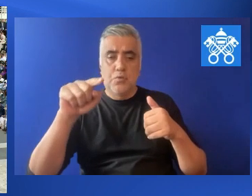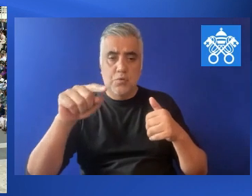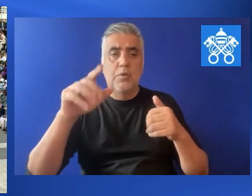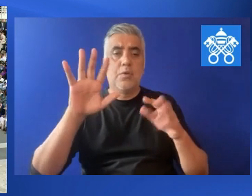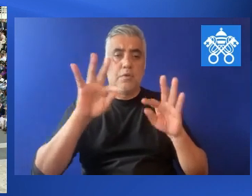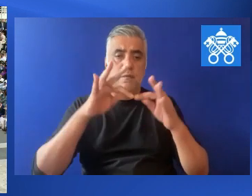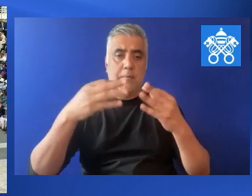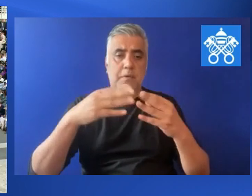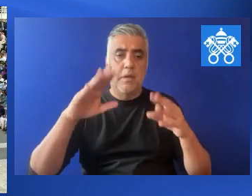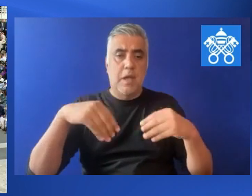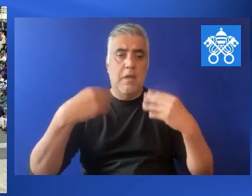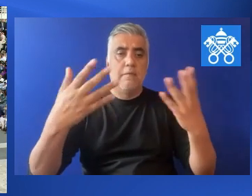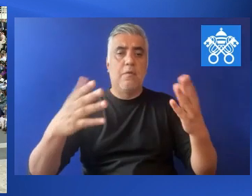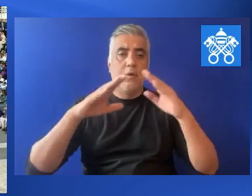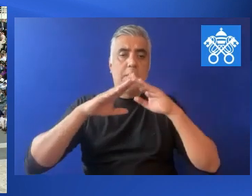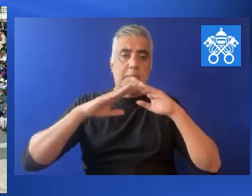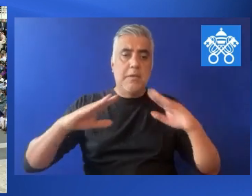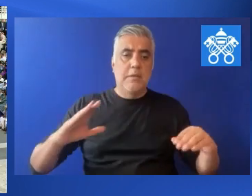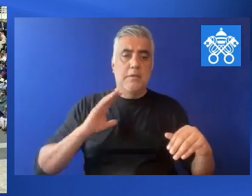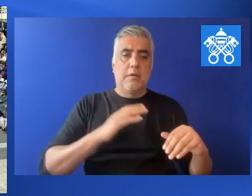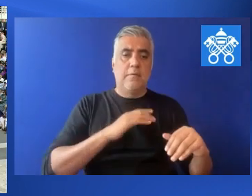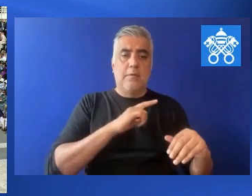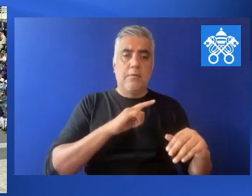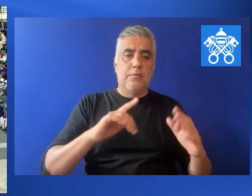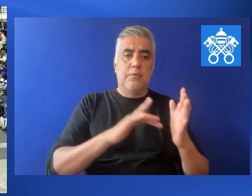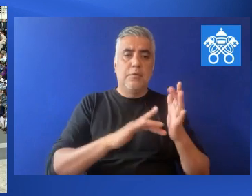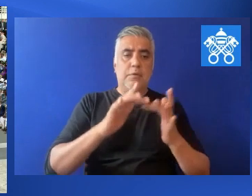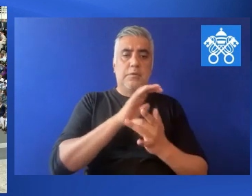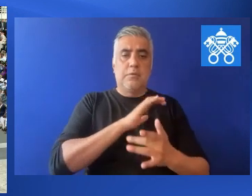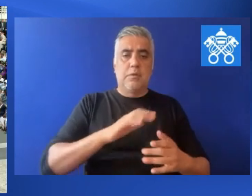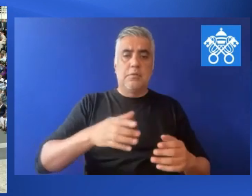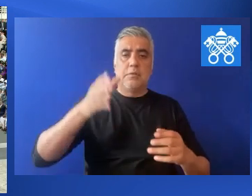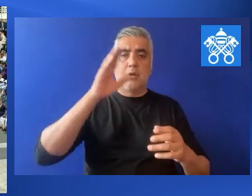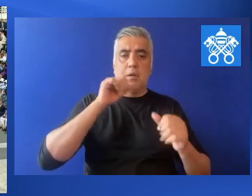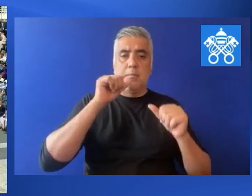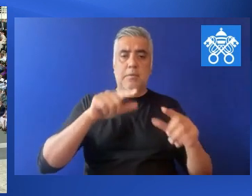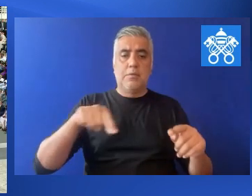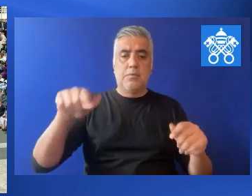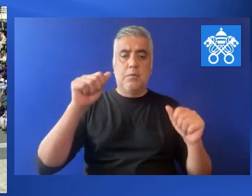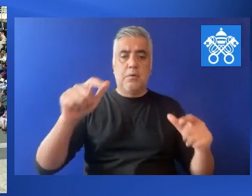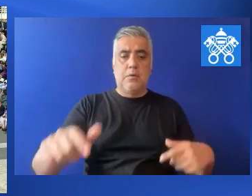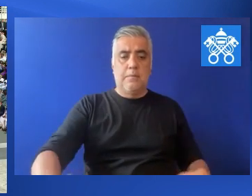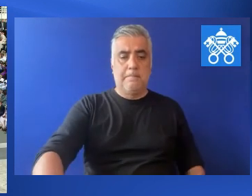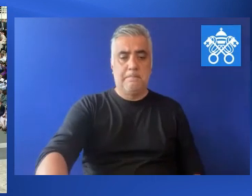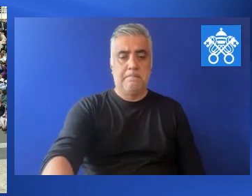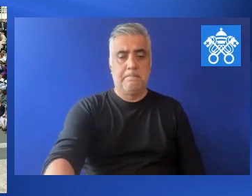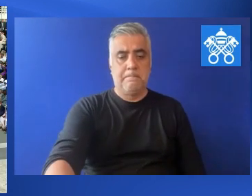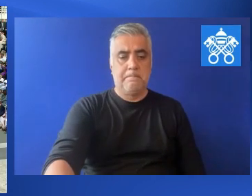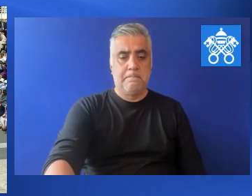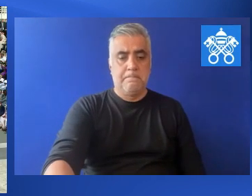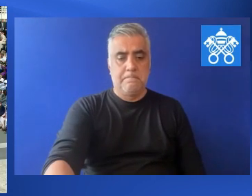of America. Upon you and your families, I invoke the joy and peace of our Lord Jesus